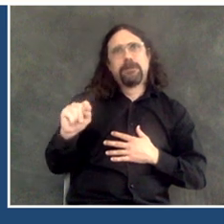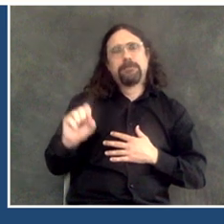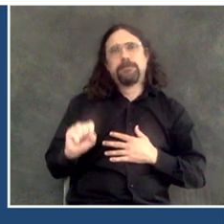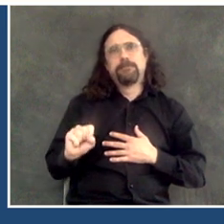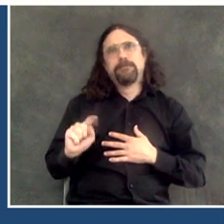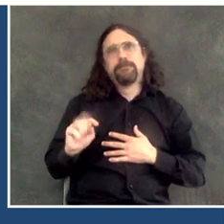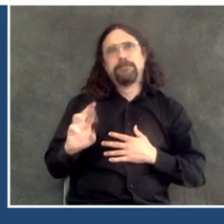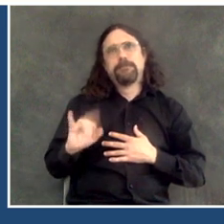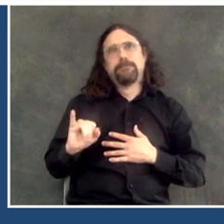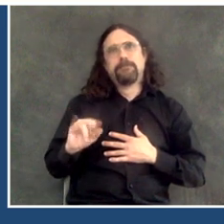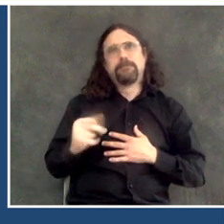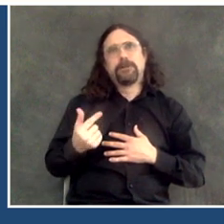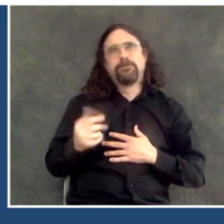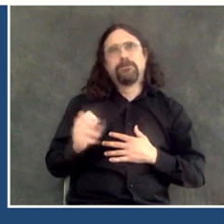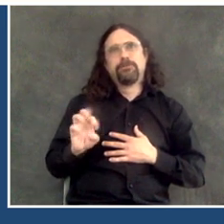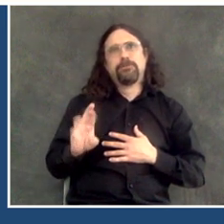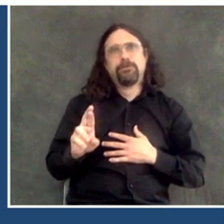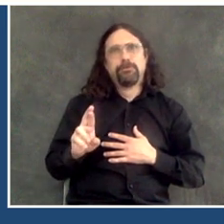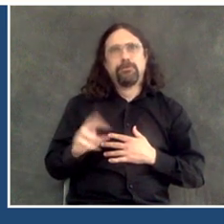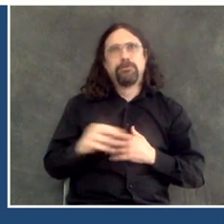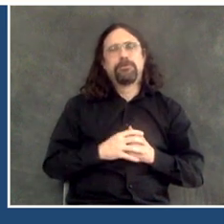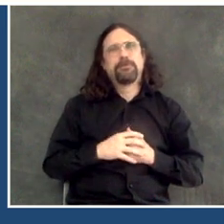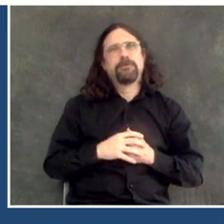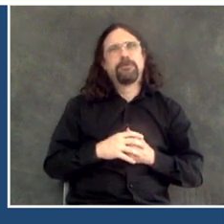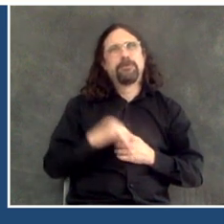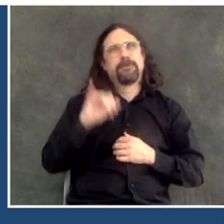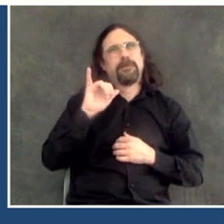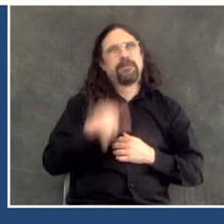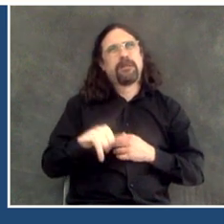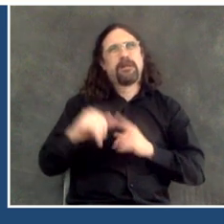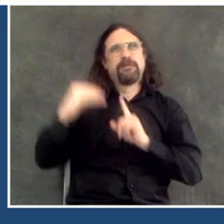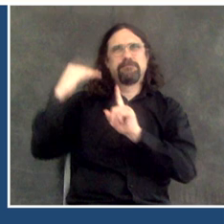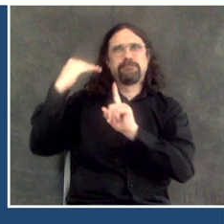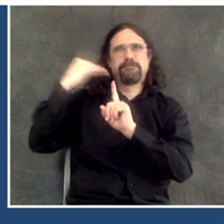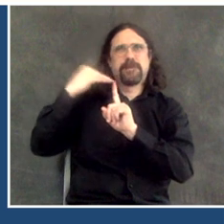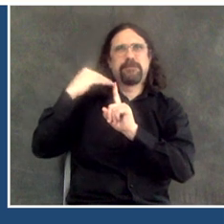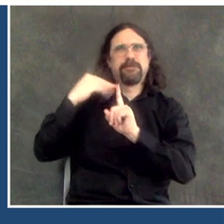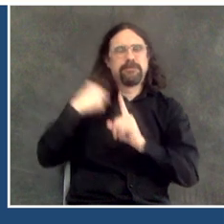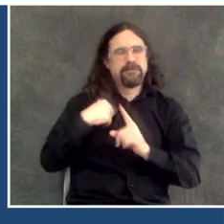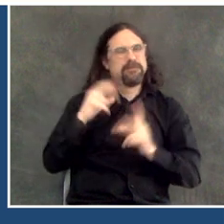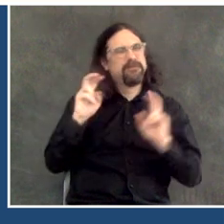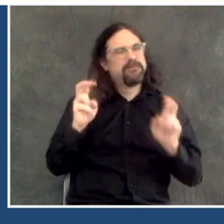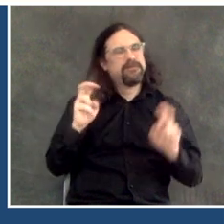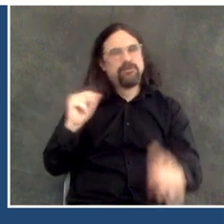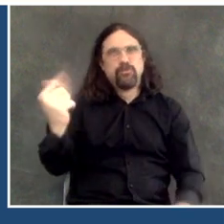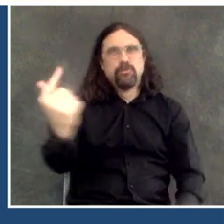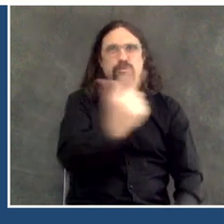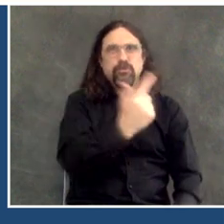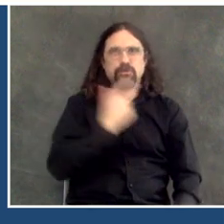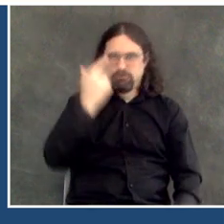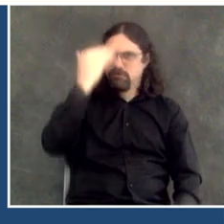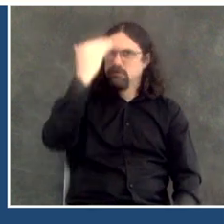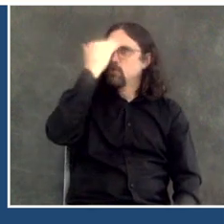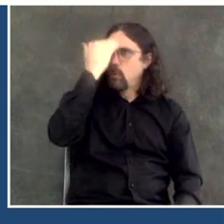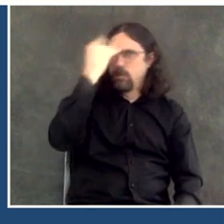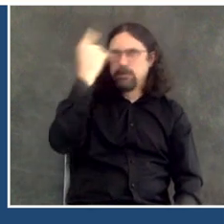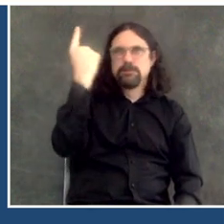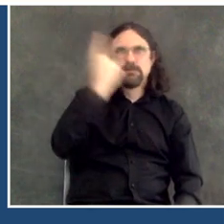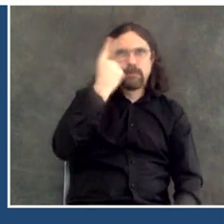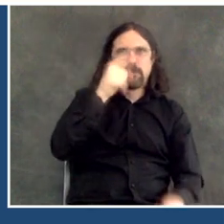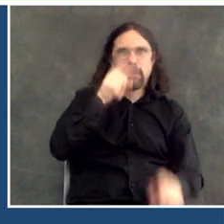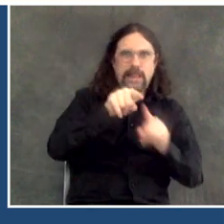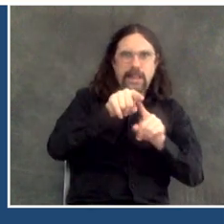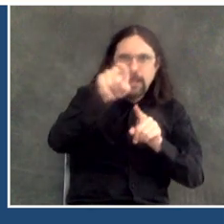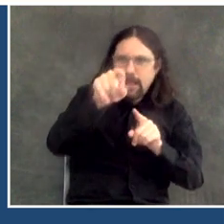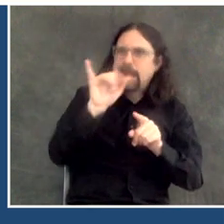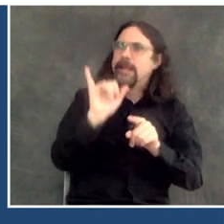been for all of us. Every single New Yorker knows someone who either has this disease or has lost a loved one to this disease. It's